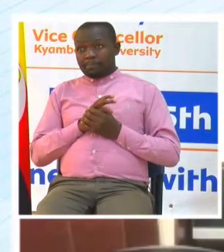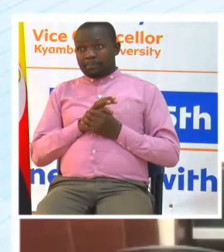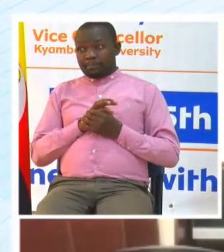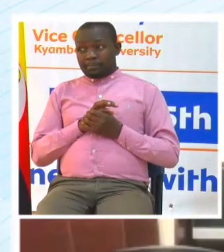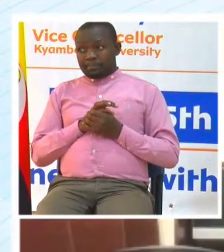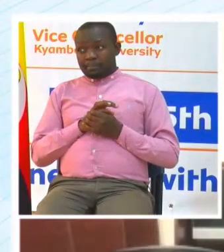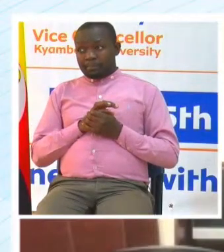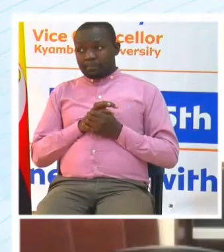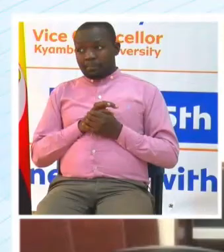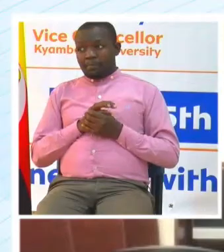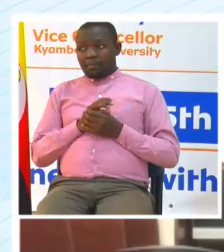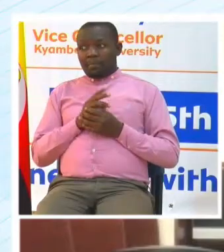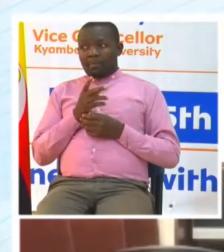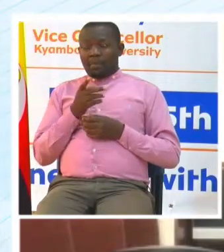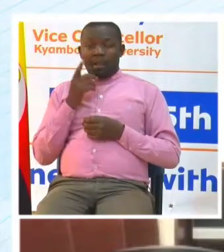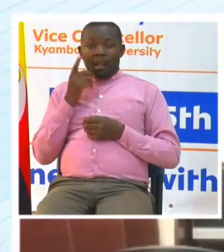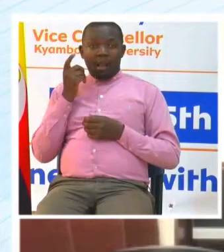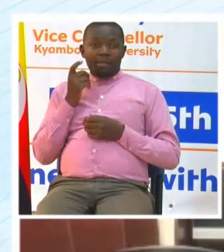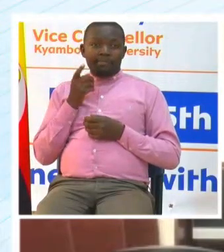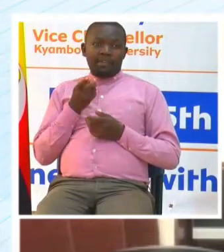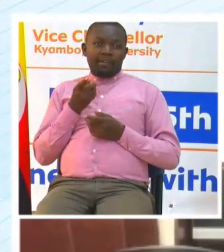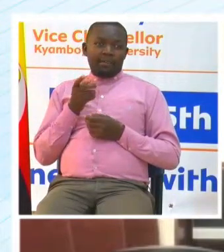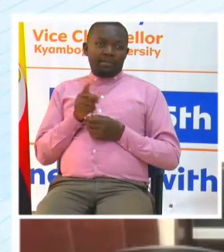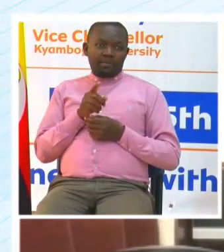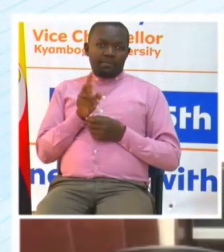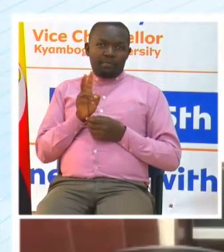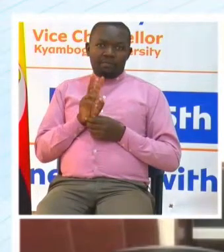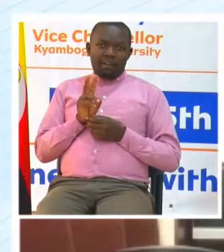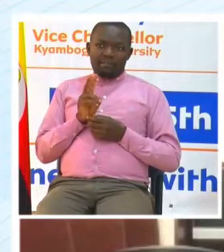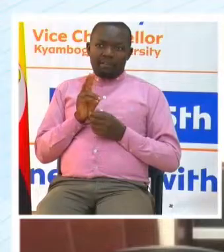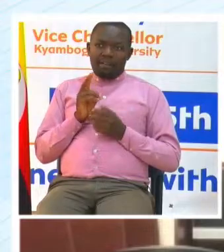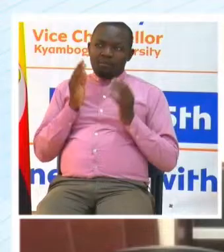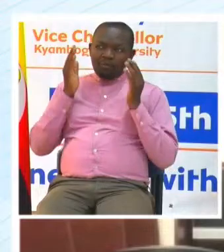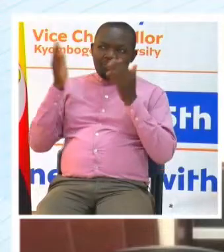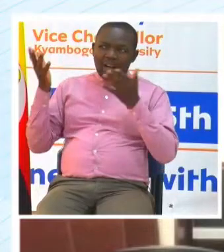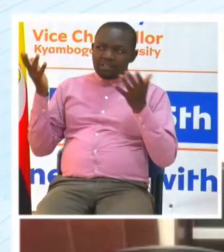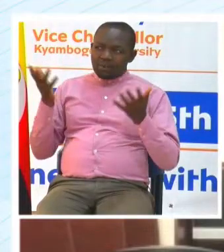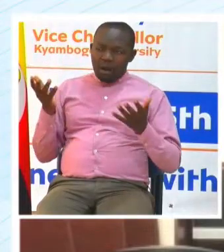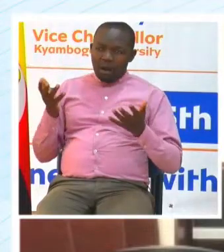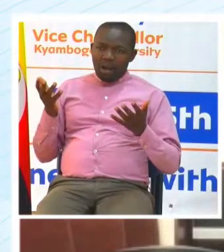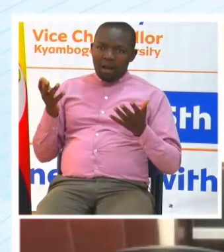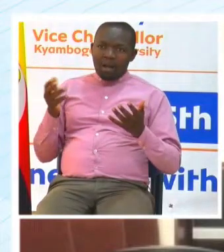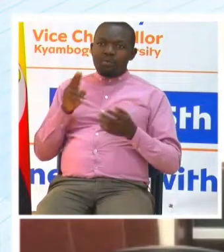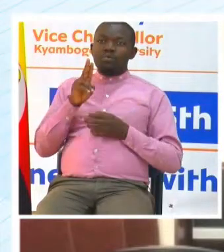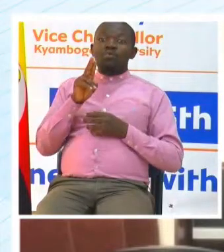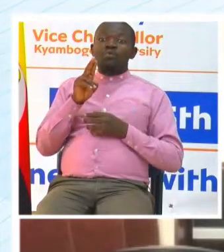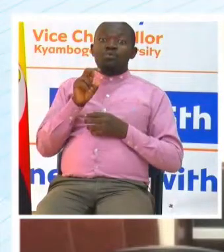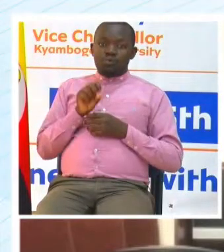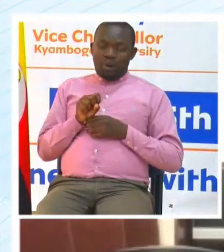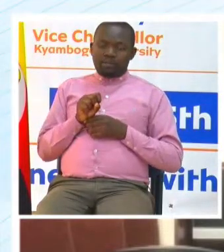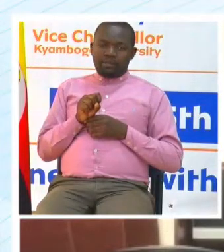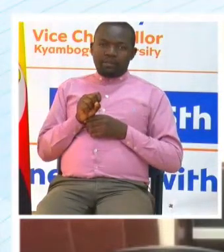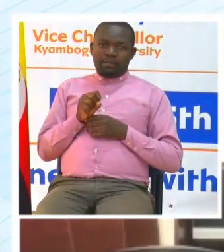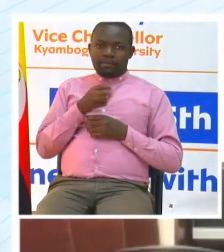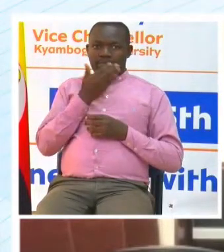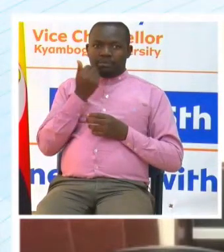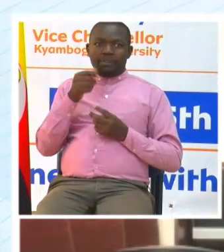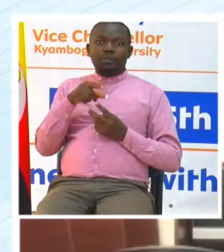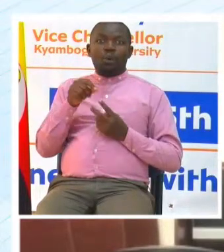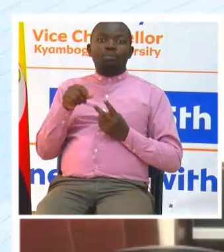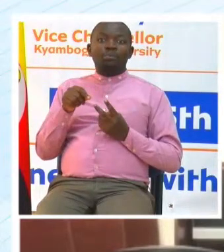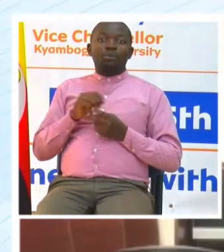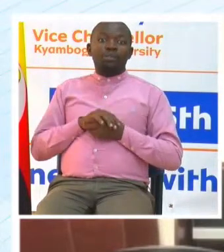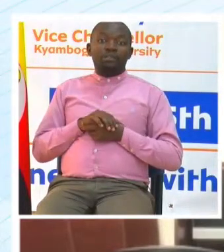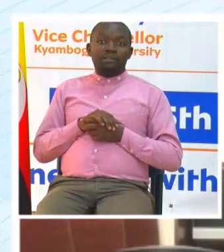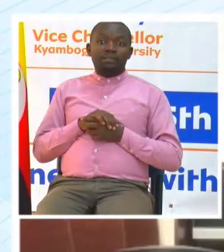I think you shouldn't look anywhere. US is the best option for you to look for when you want to do your